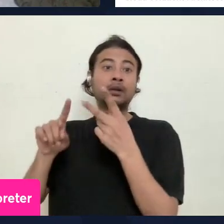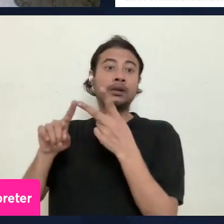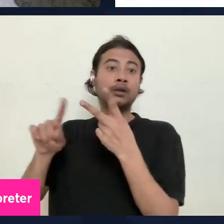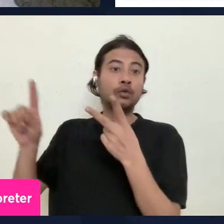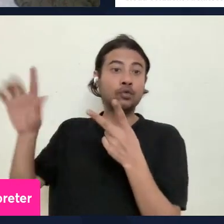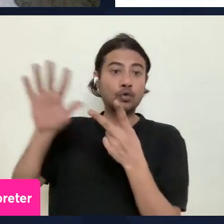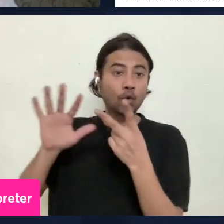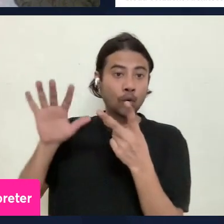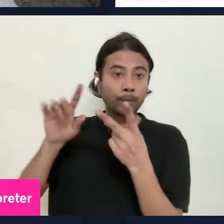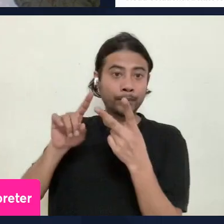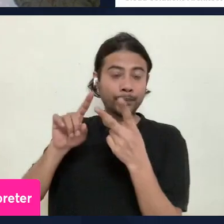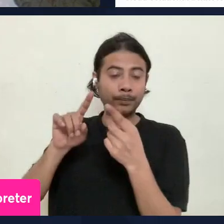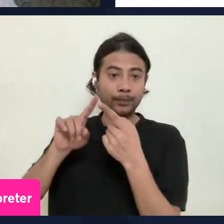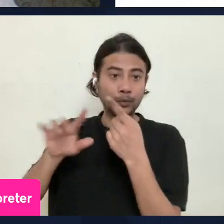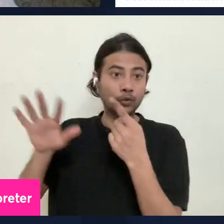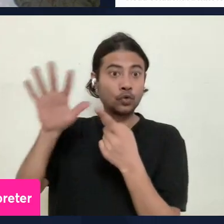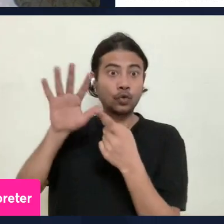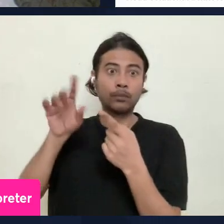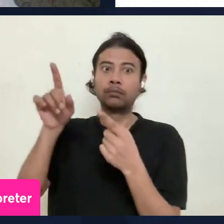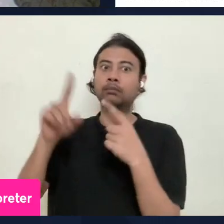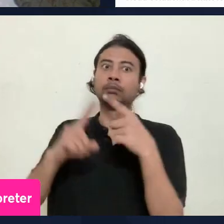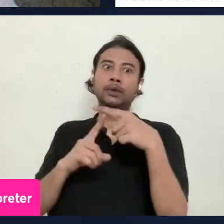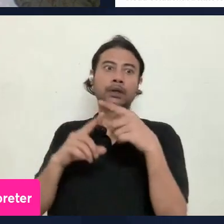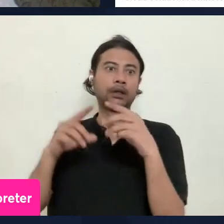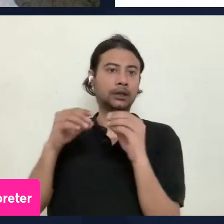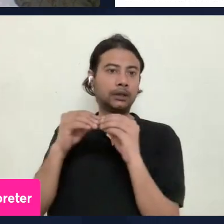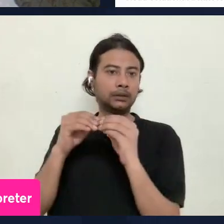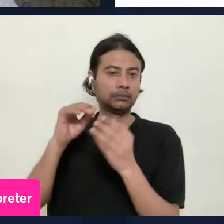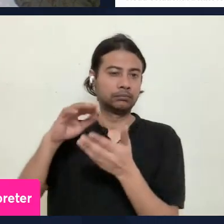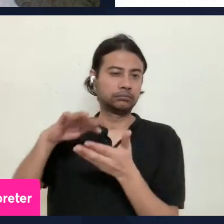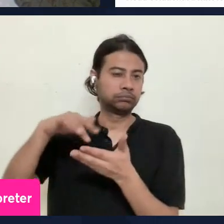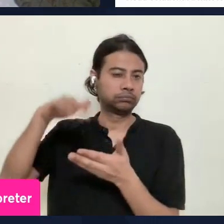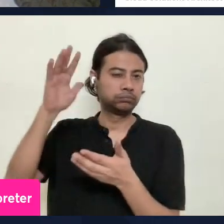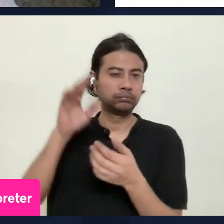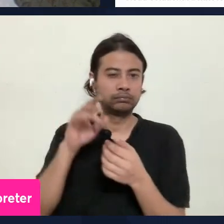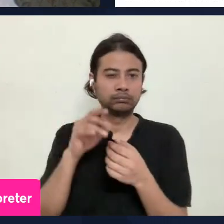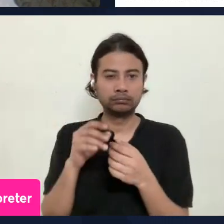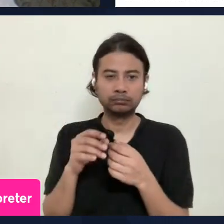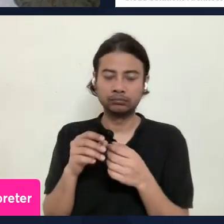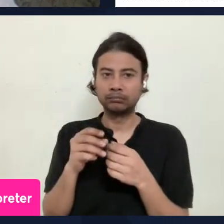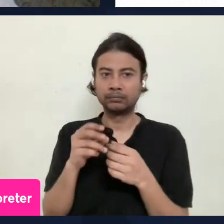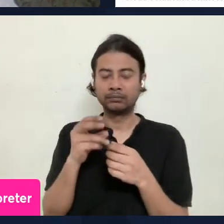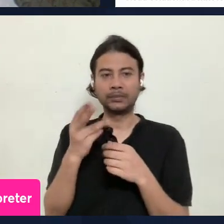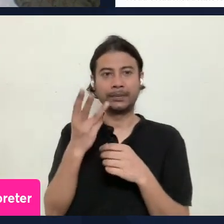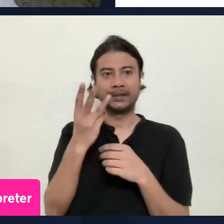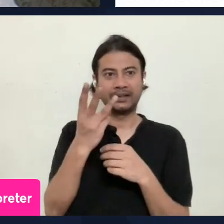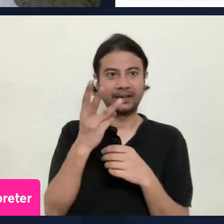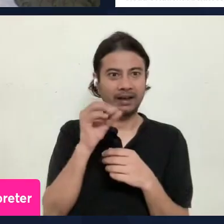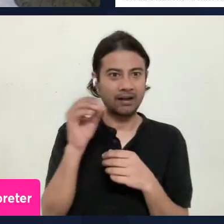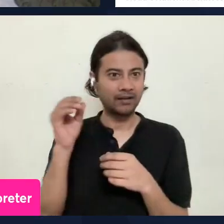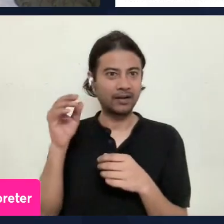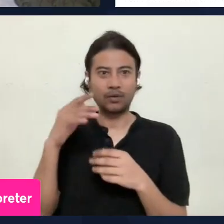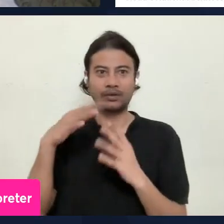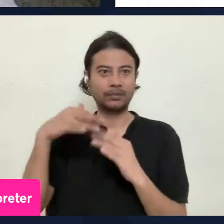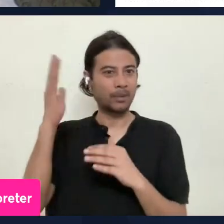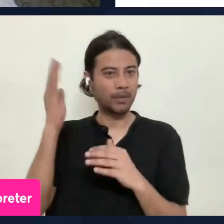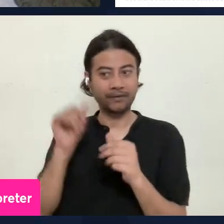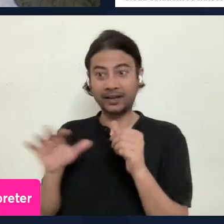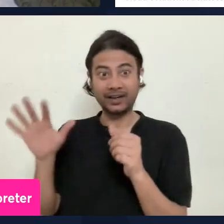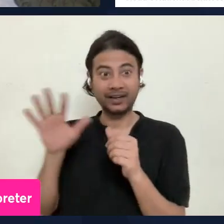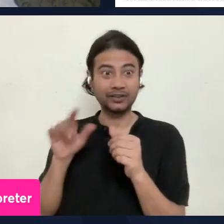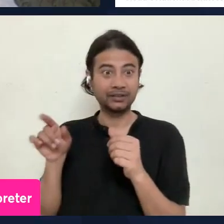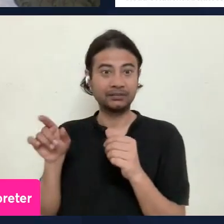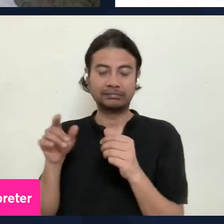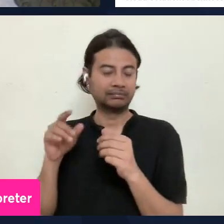were much, much larger data set, almost over 10 times larger than the Asia data set. And I